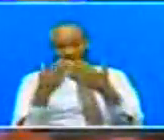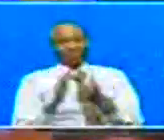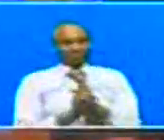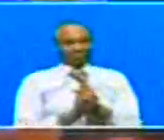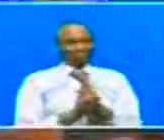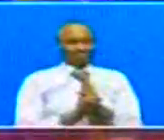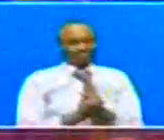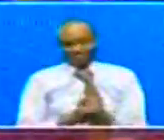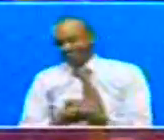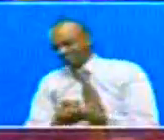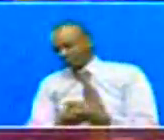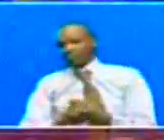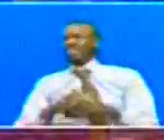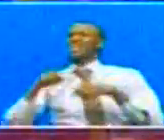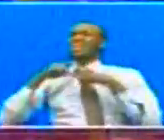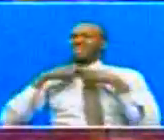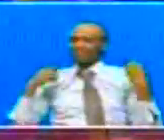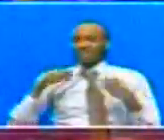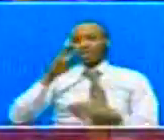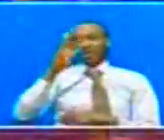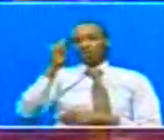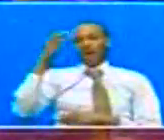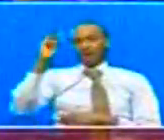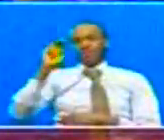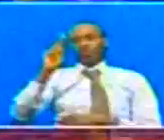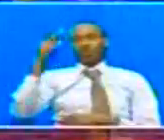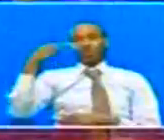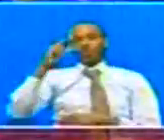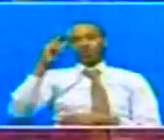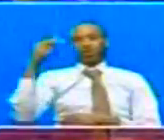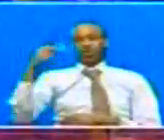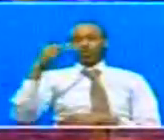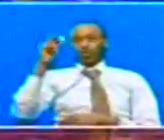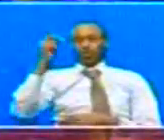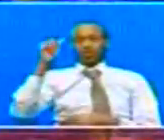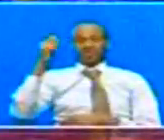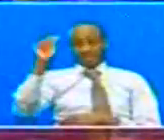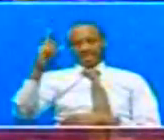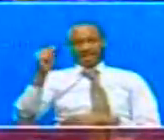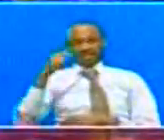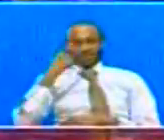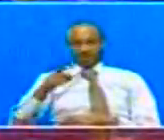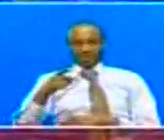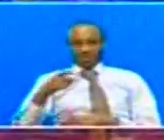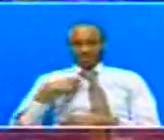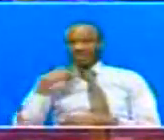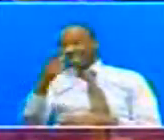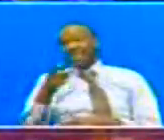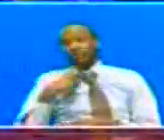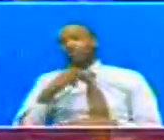Okay, Reverend Wamugunda Wakimani. I know him. The good Rev. Yes, I do. He says, I'm trying to sleep. Tell Tony to stop